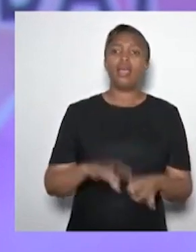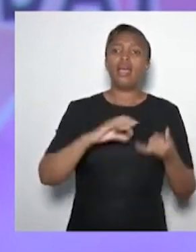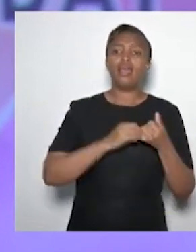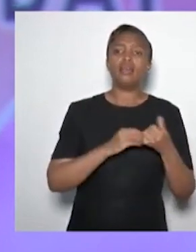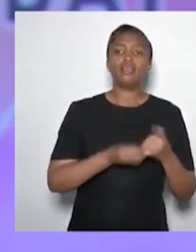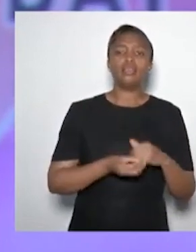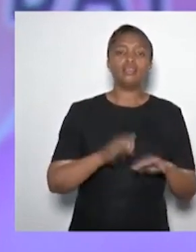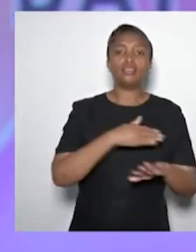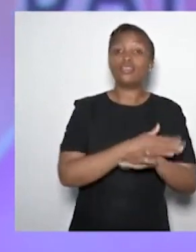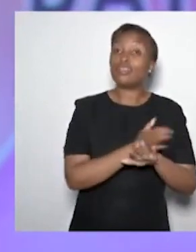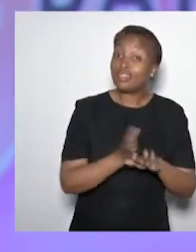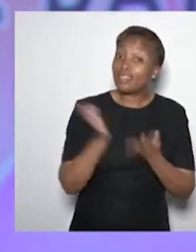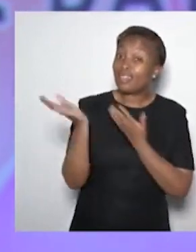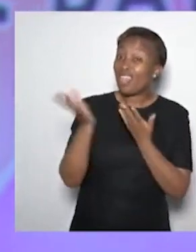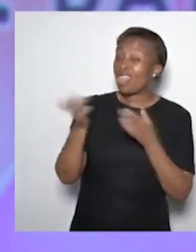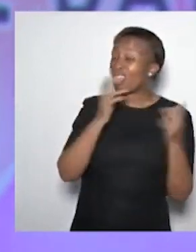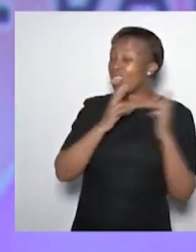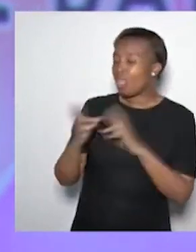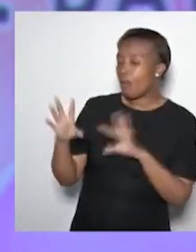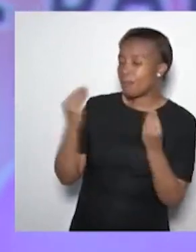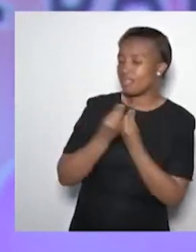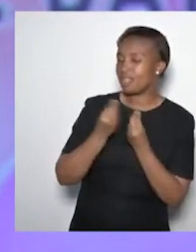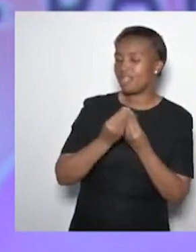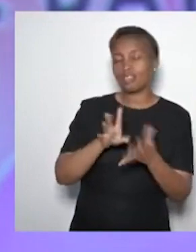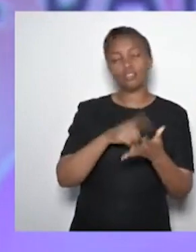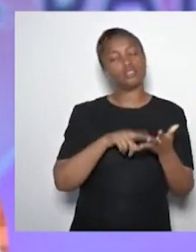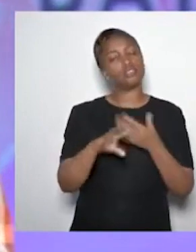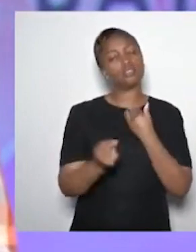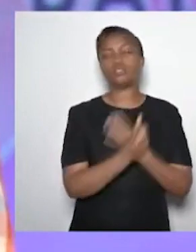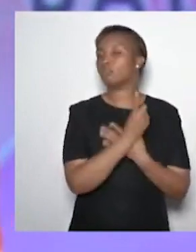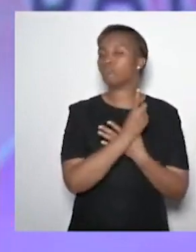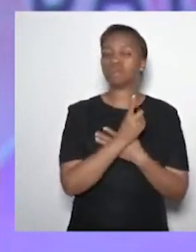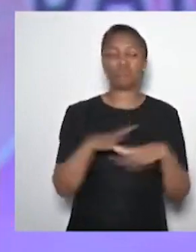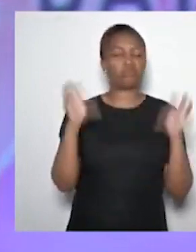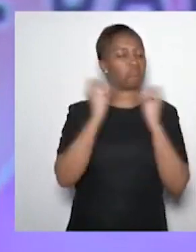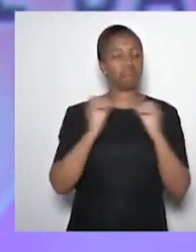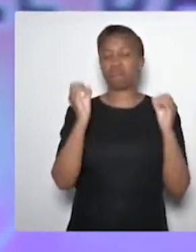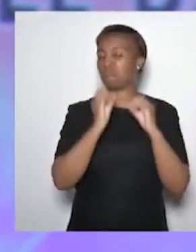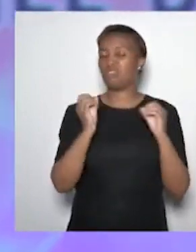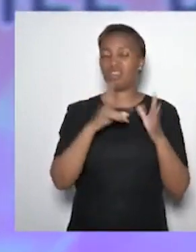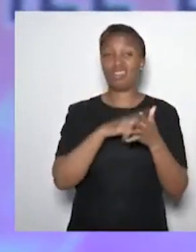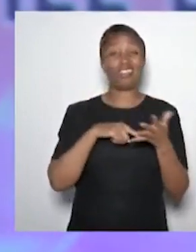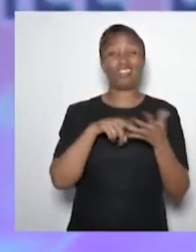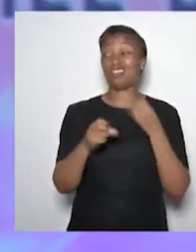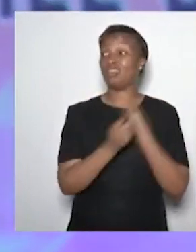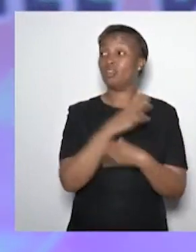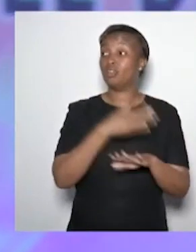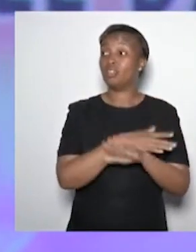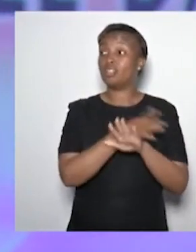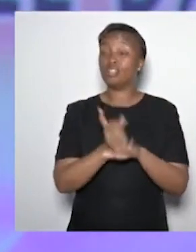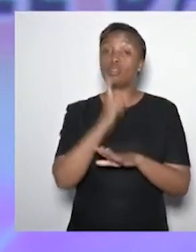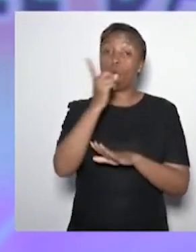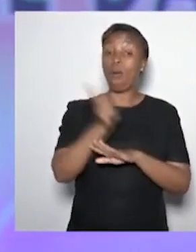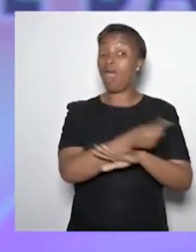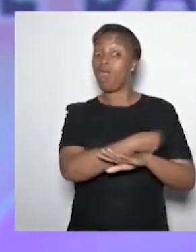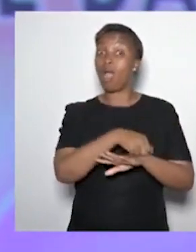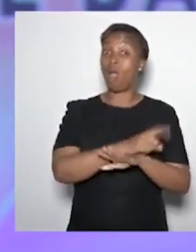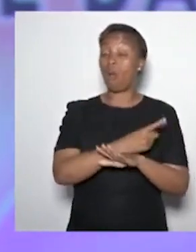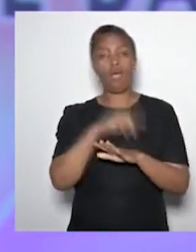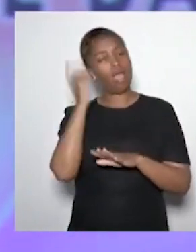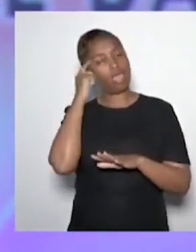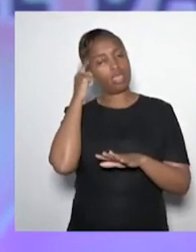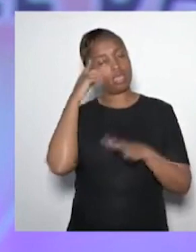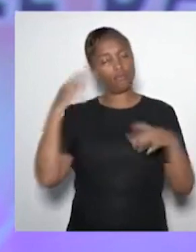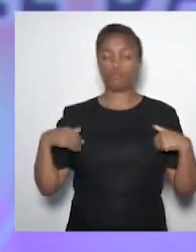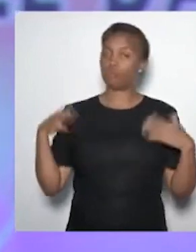as possible, hoping that at least things will get right. Nothing got right. We were delayed by an hour and a half, I think, for the